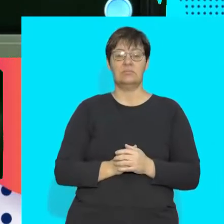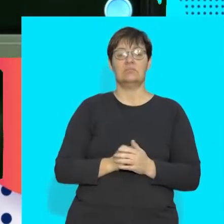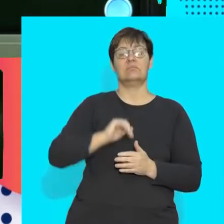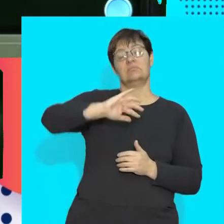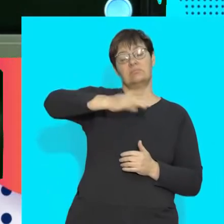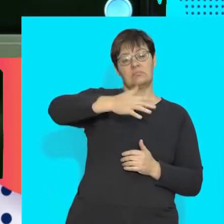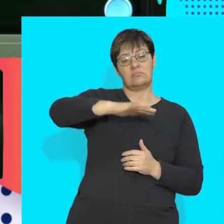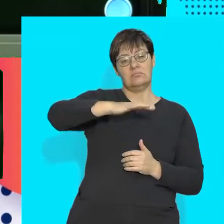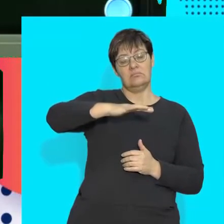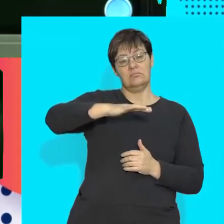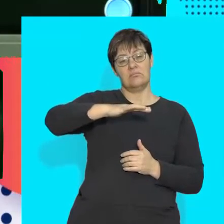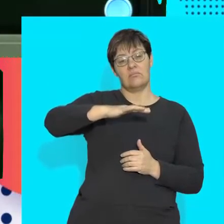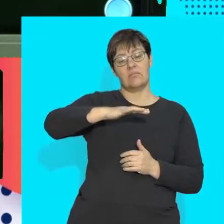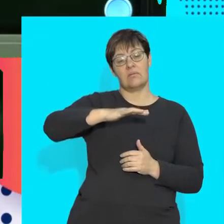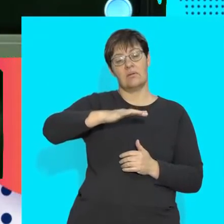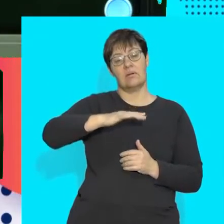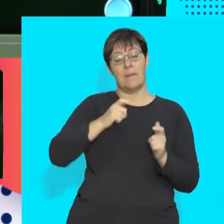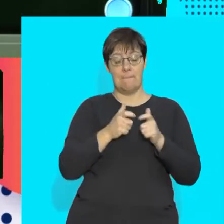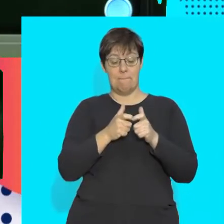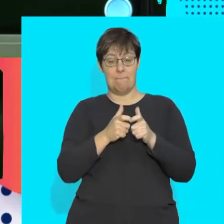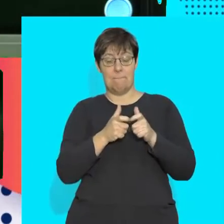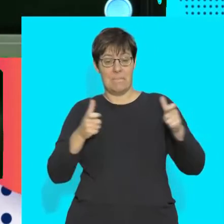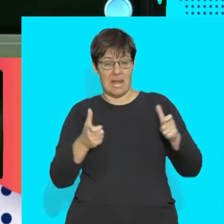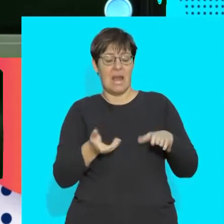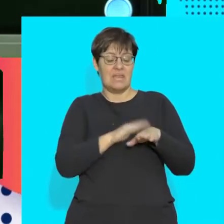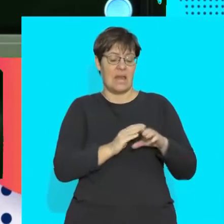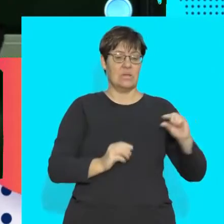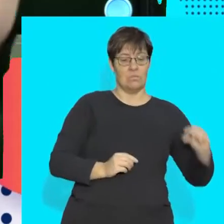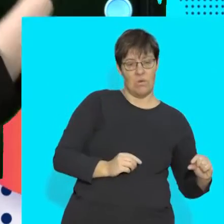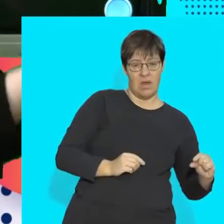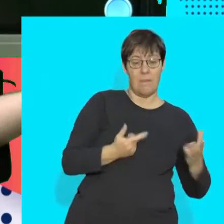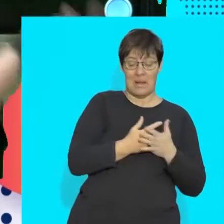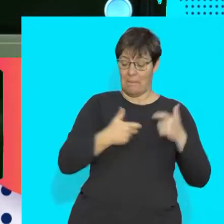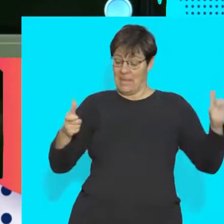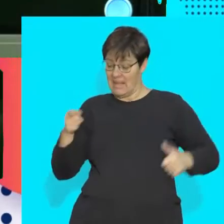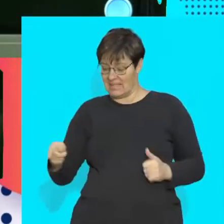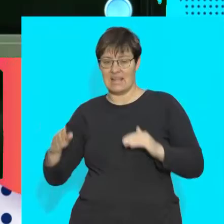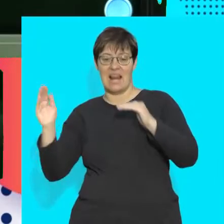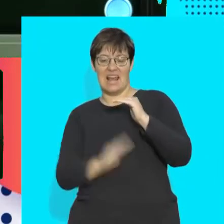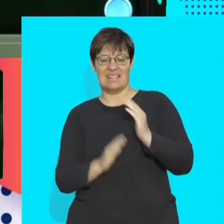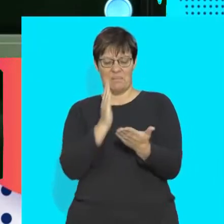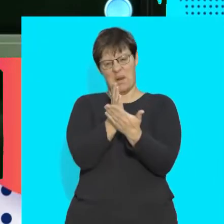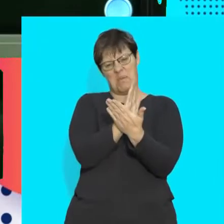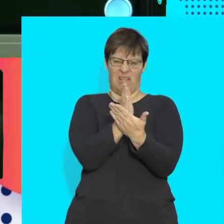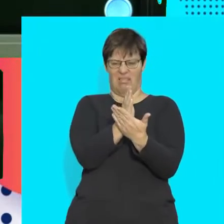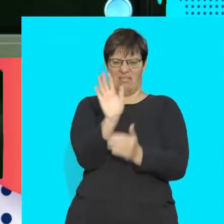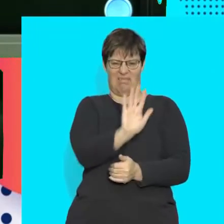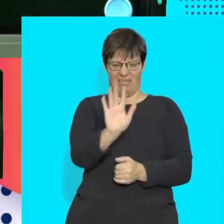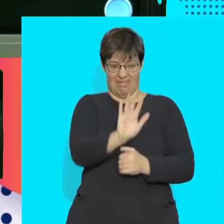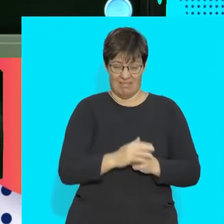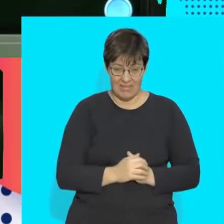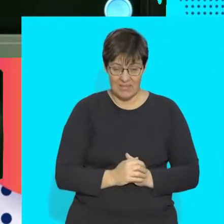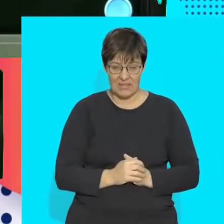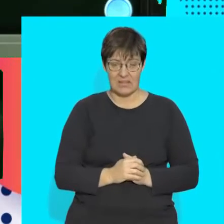average will be bigger than the smallest, but smaller than the biggest. It sits in the middle